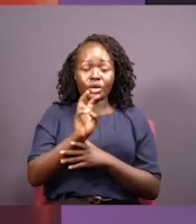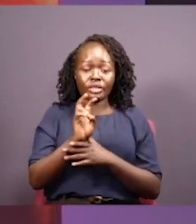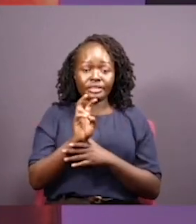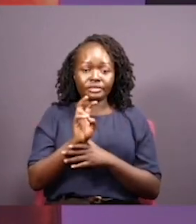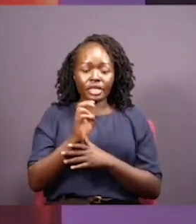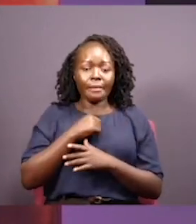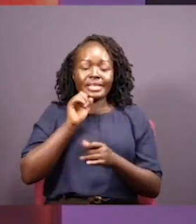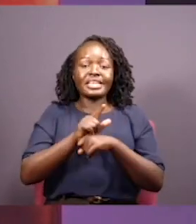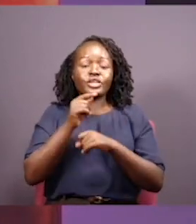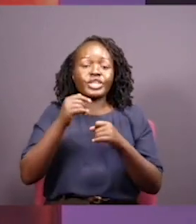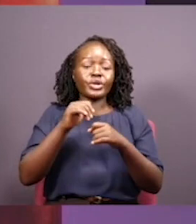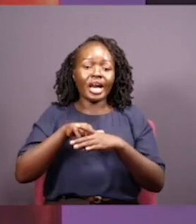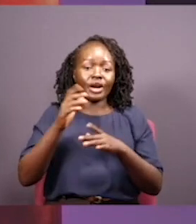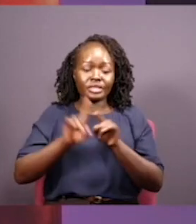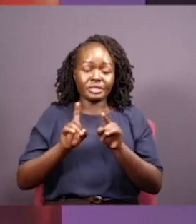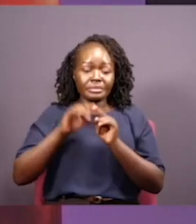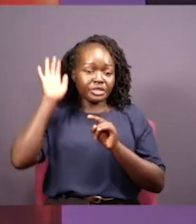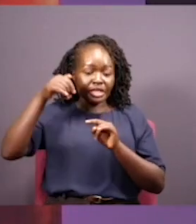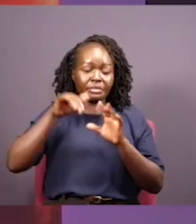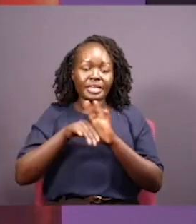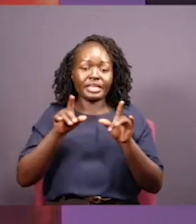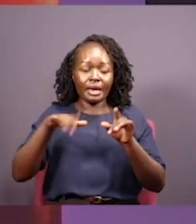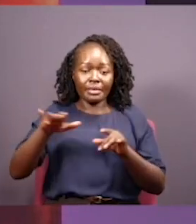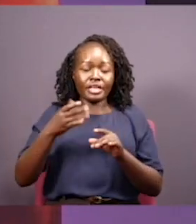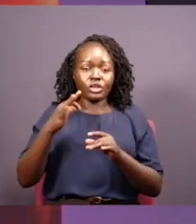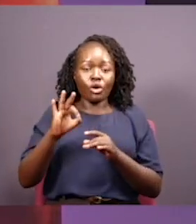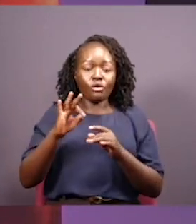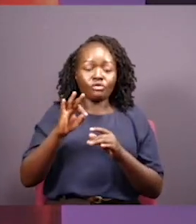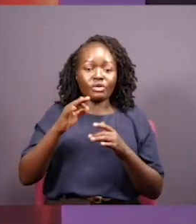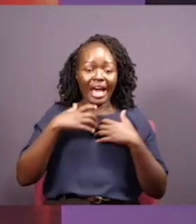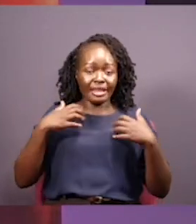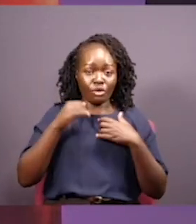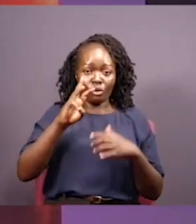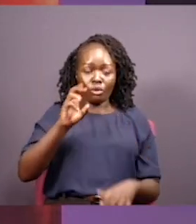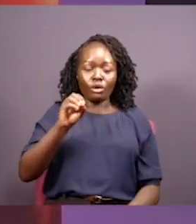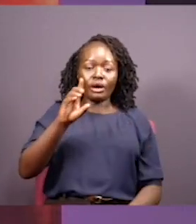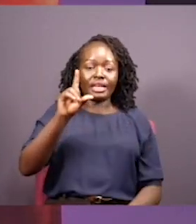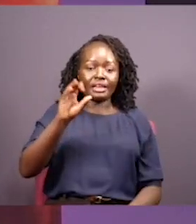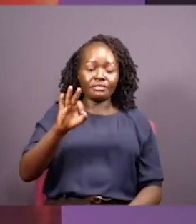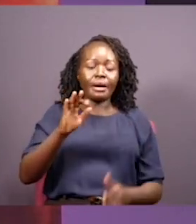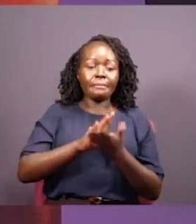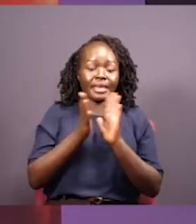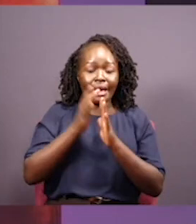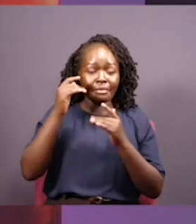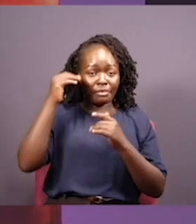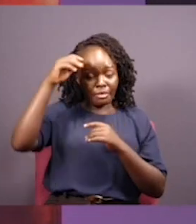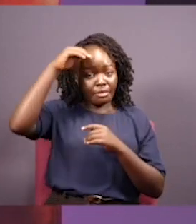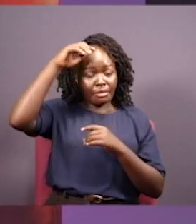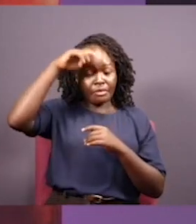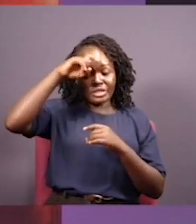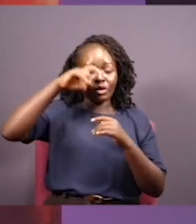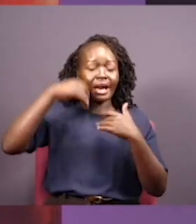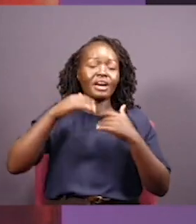as sheep in the midst of wolves. So be as wary as serpents and as innocent as doves.